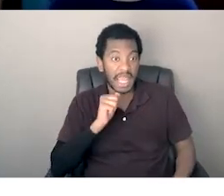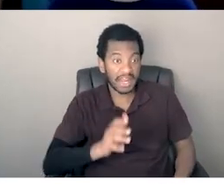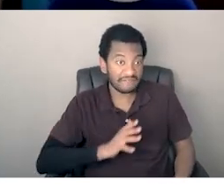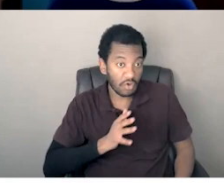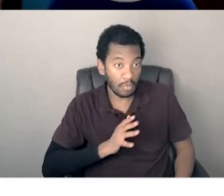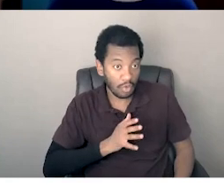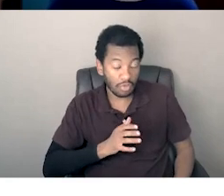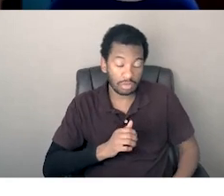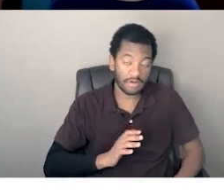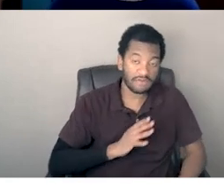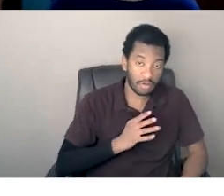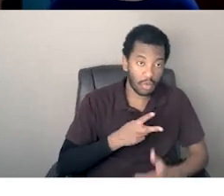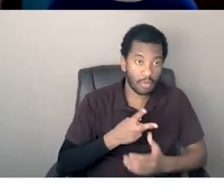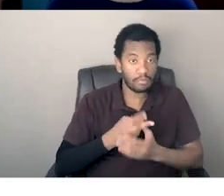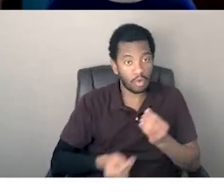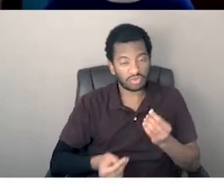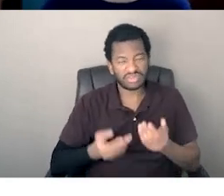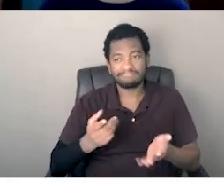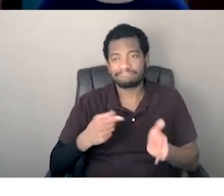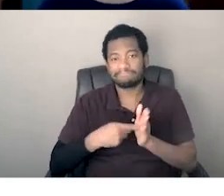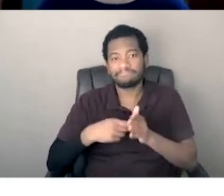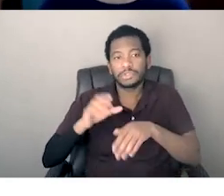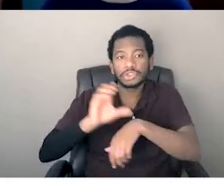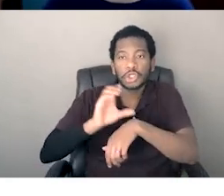care. There is maybe a hardware